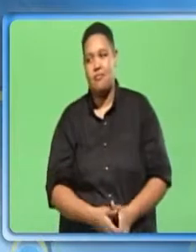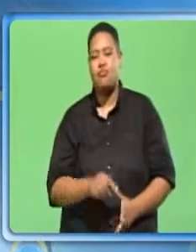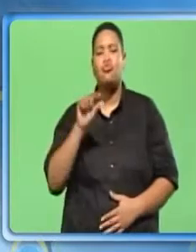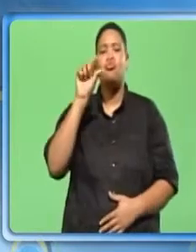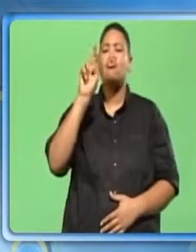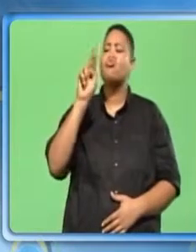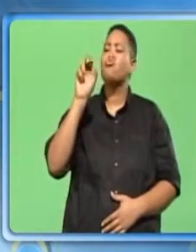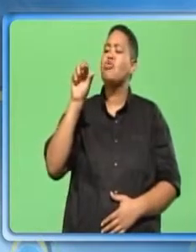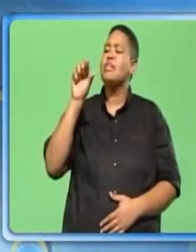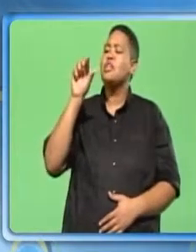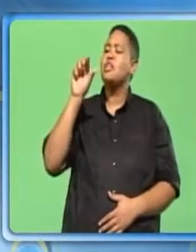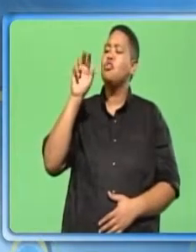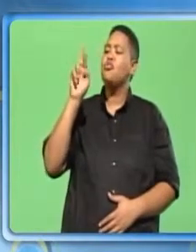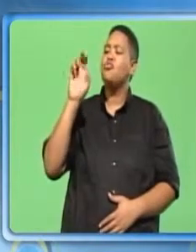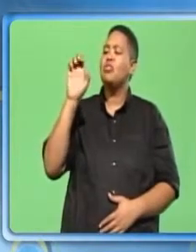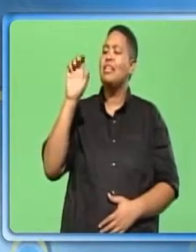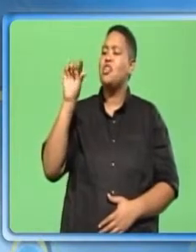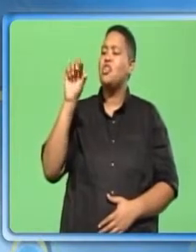Regeneration.